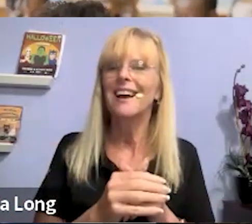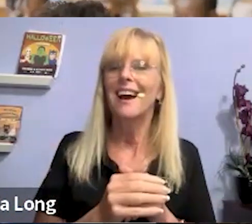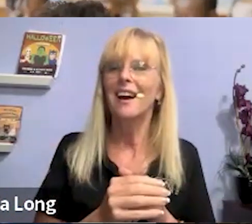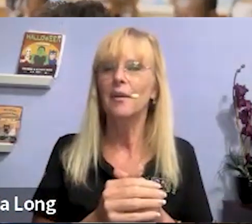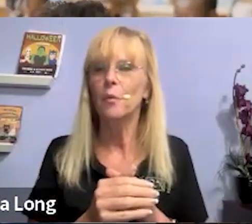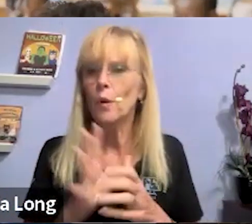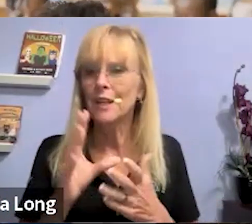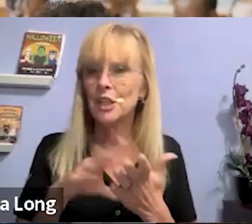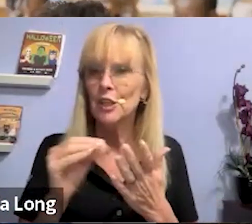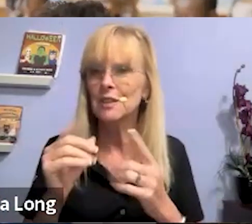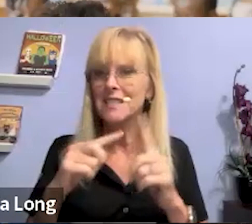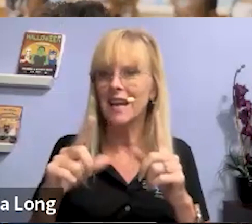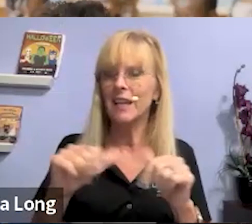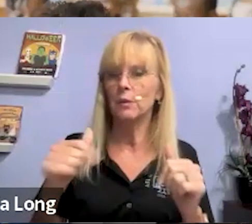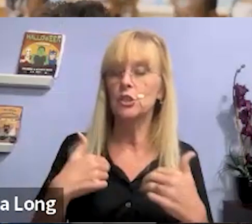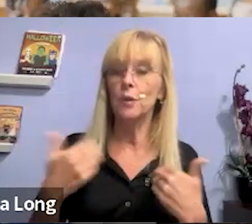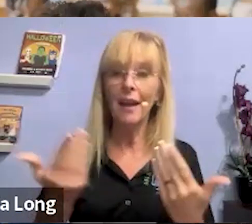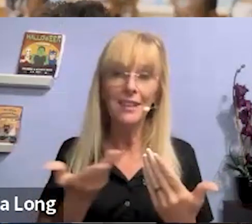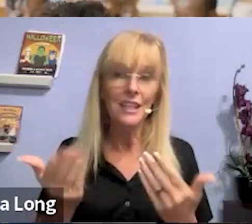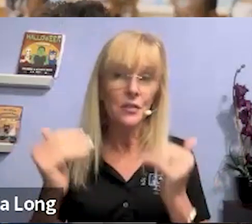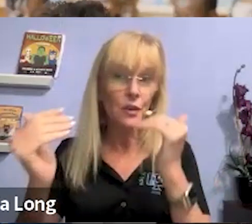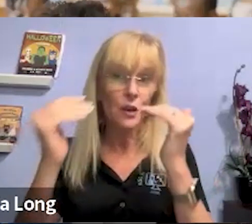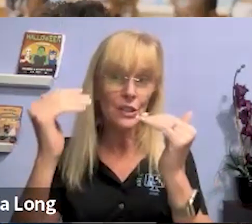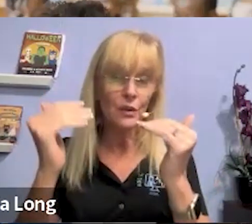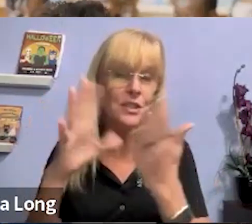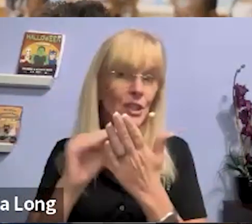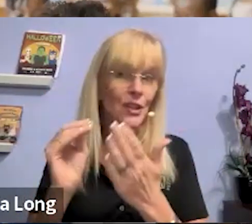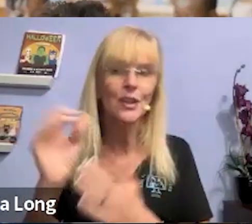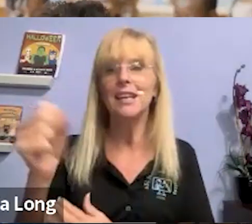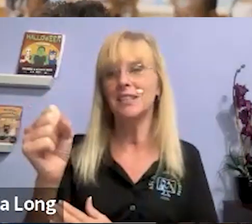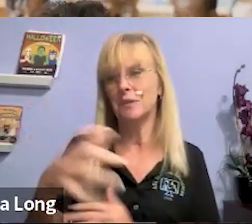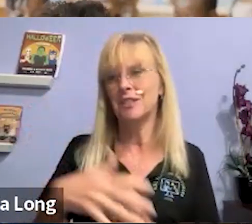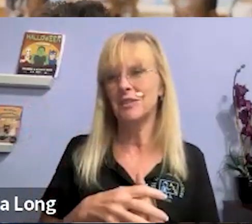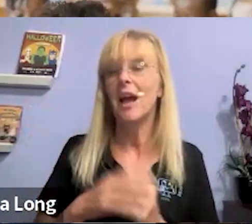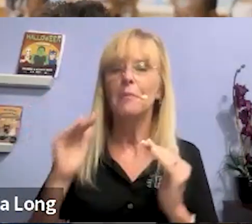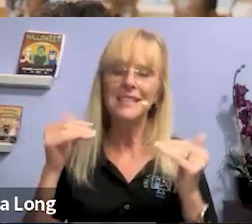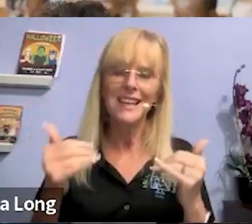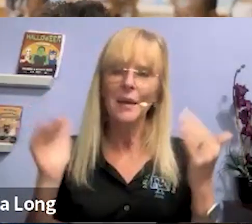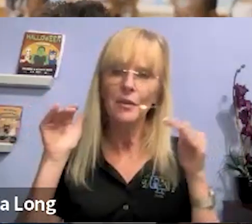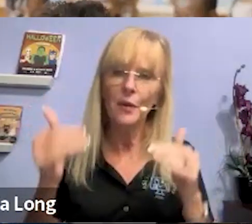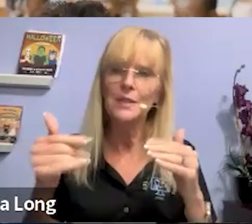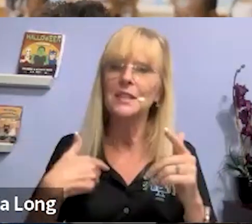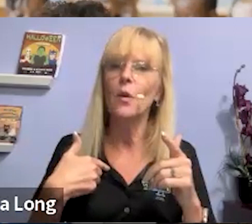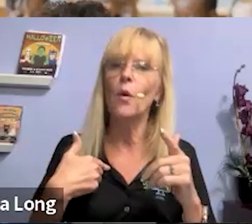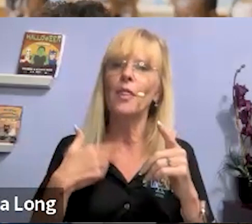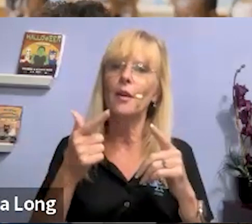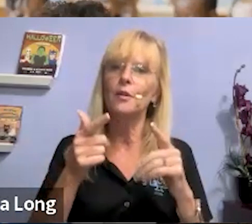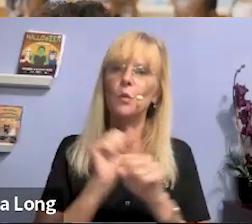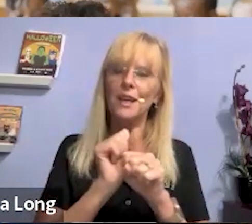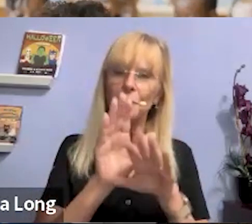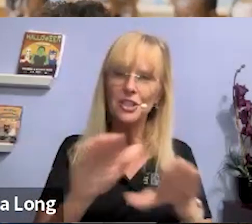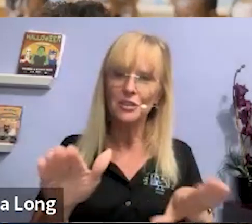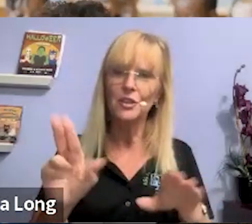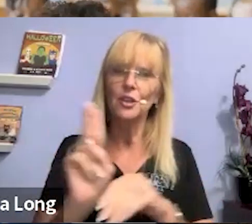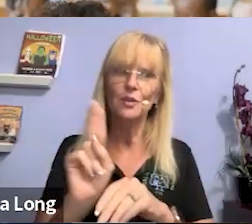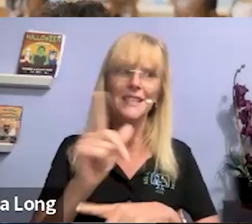children wanting to learn sign language. Do we have things for adults to learn? Yes, we do. But tonight we're focusing on those